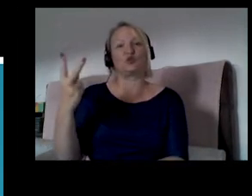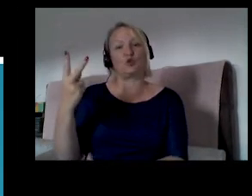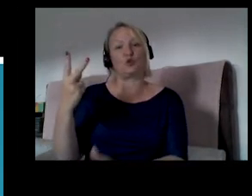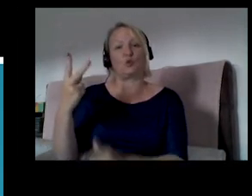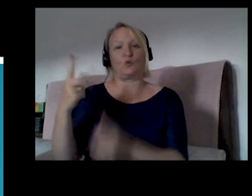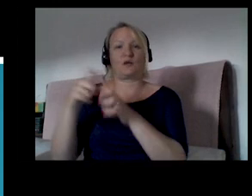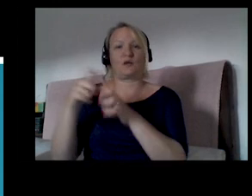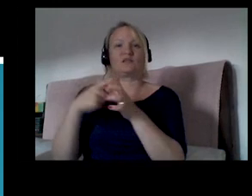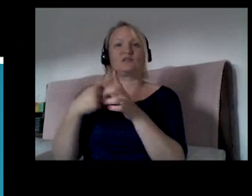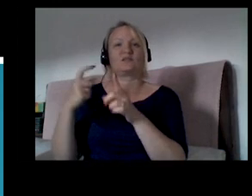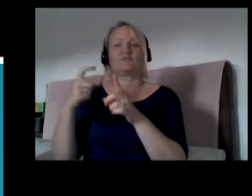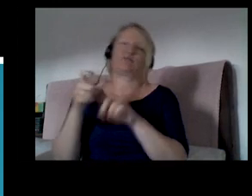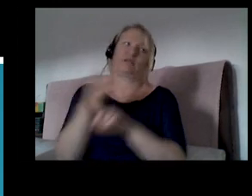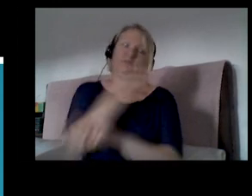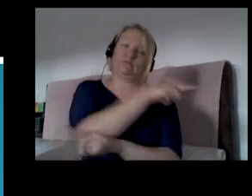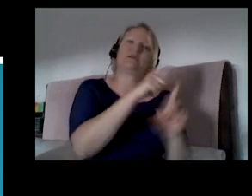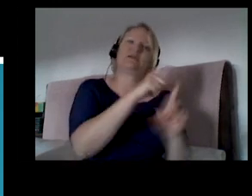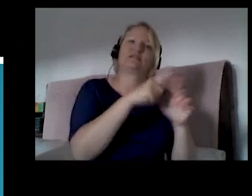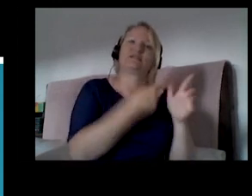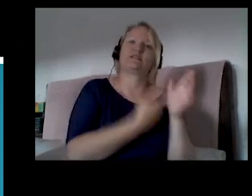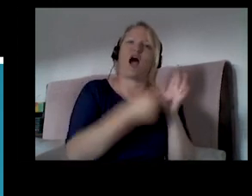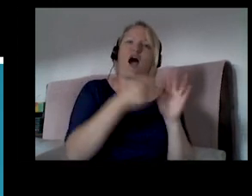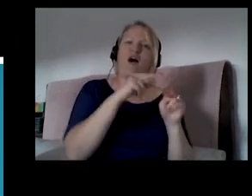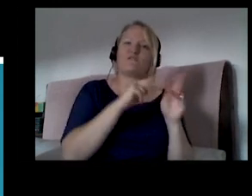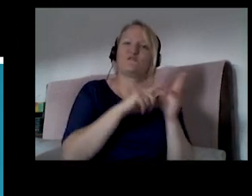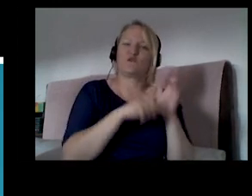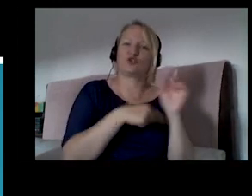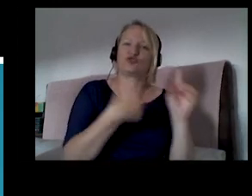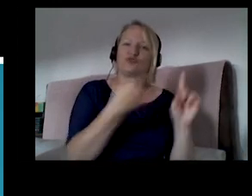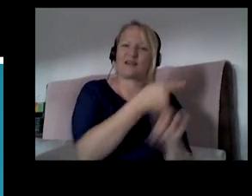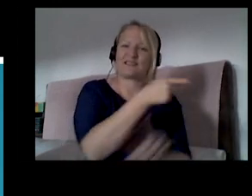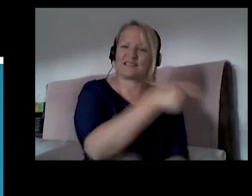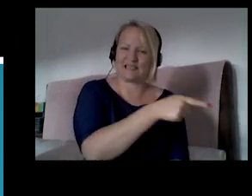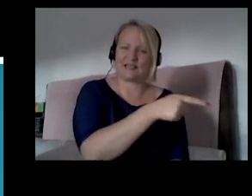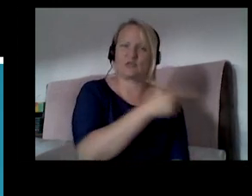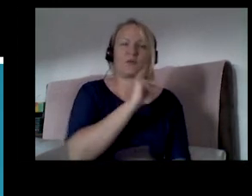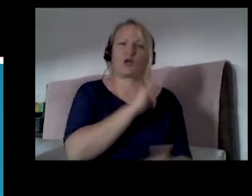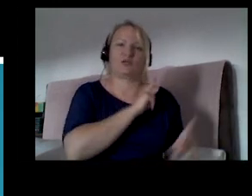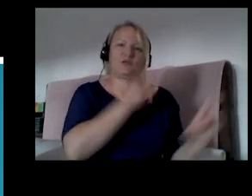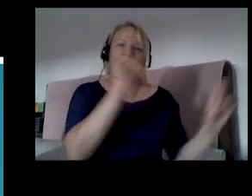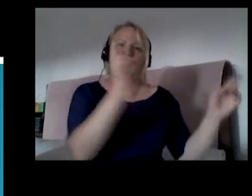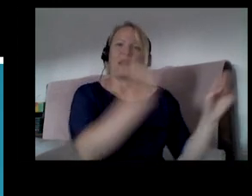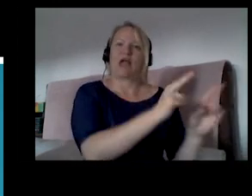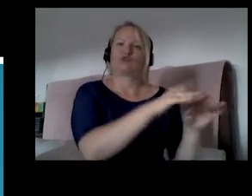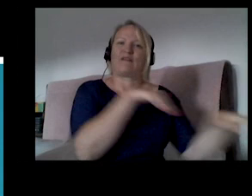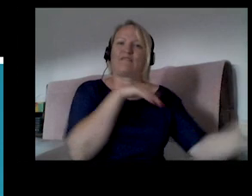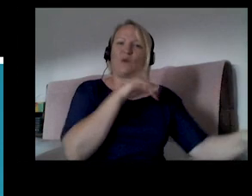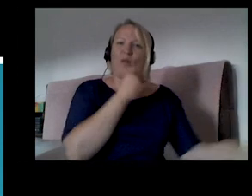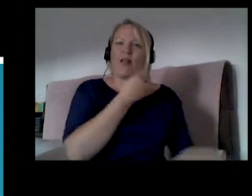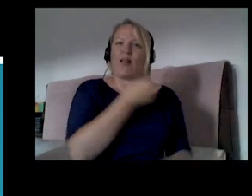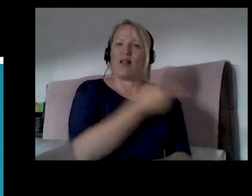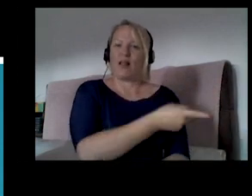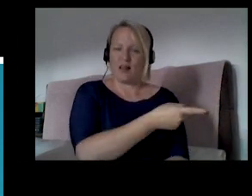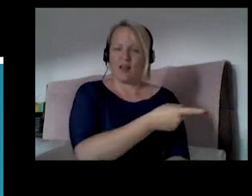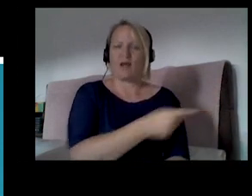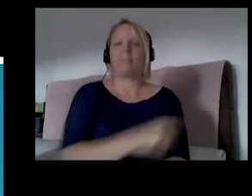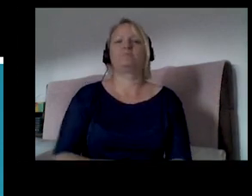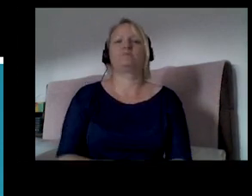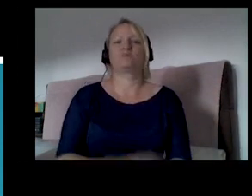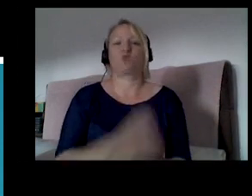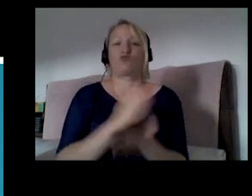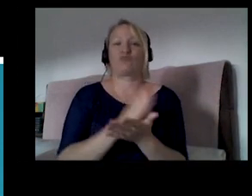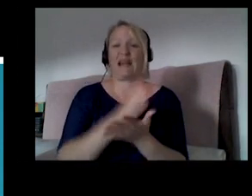around the A282 Dartford Crossing, where existing air quality is poor, due to significant reductions in traffic